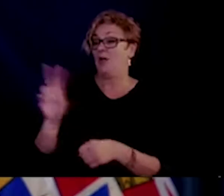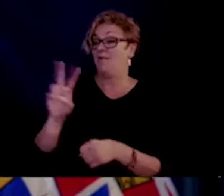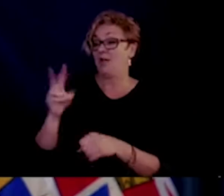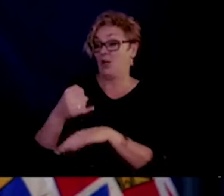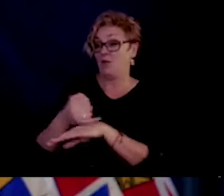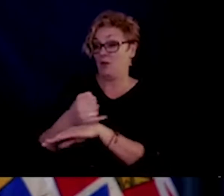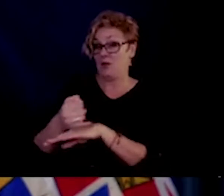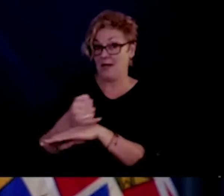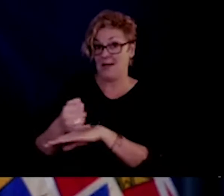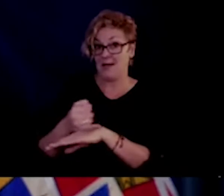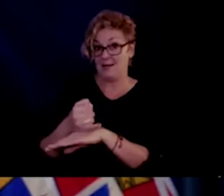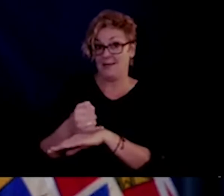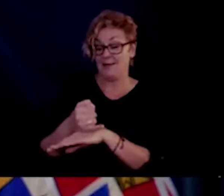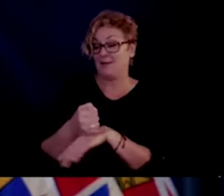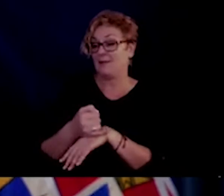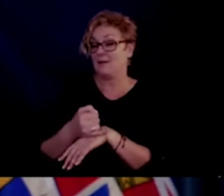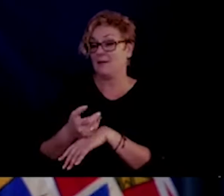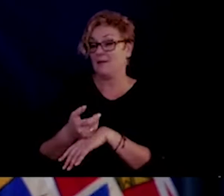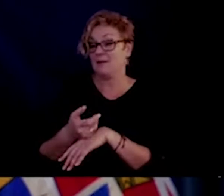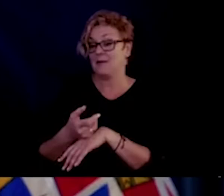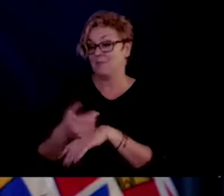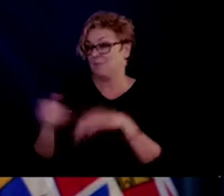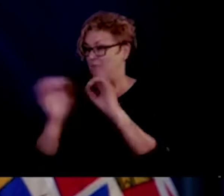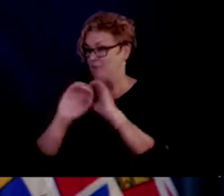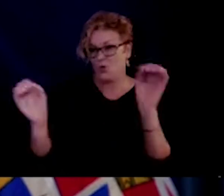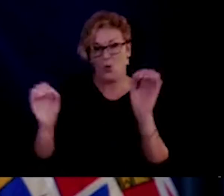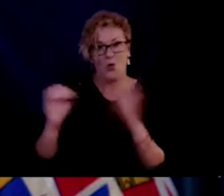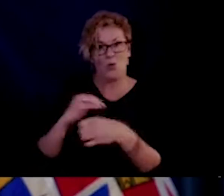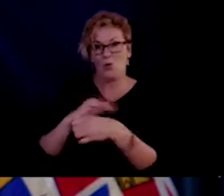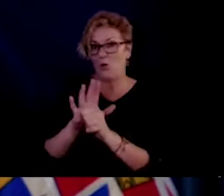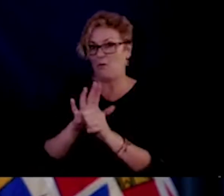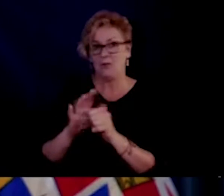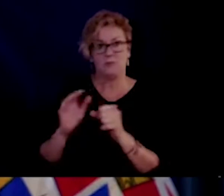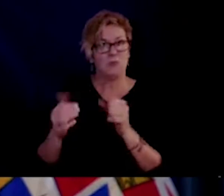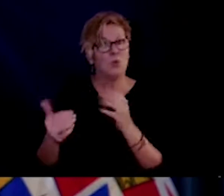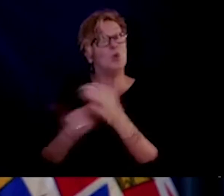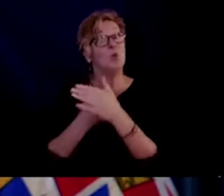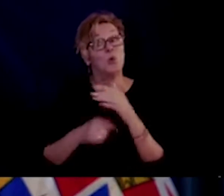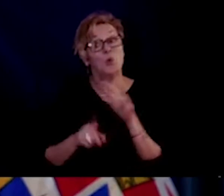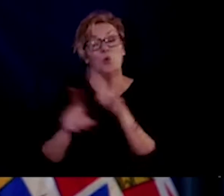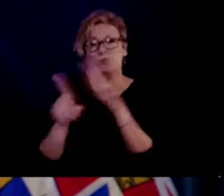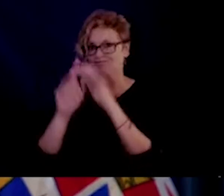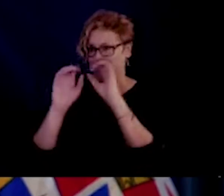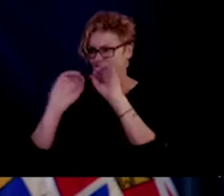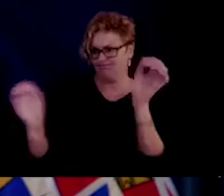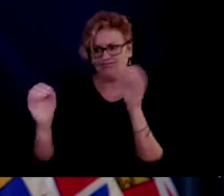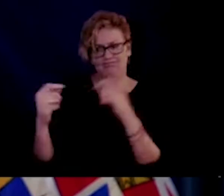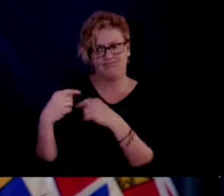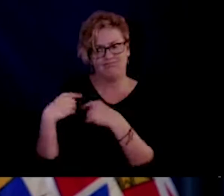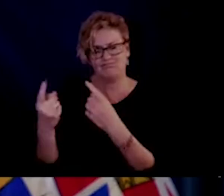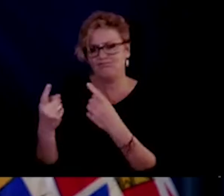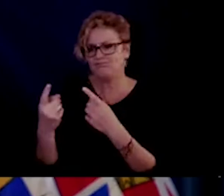care home since this all started. The numbers over the weekend, 0 new cases here. What kind